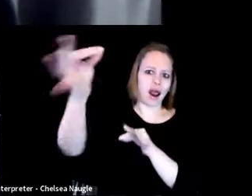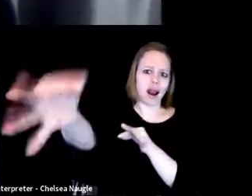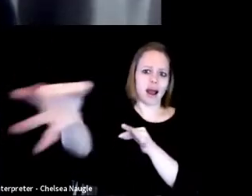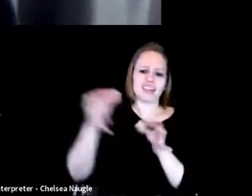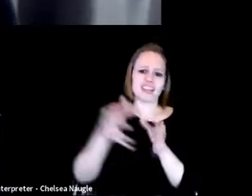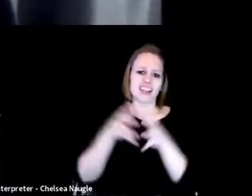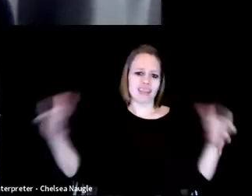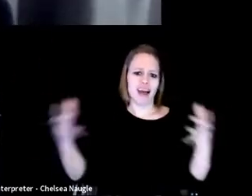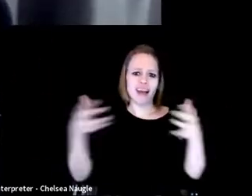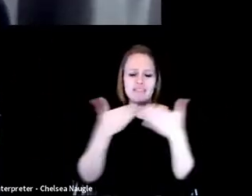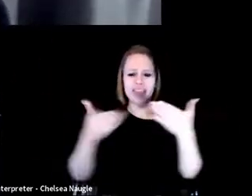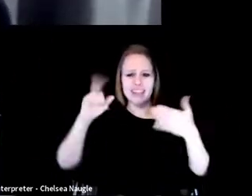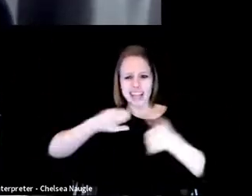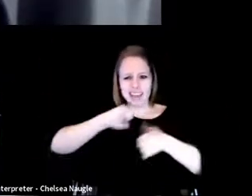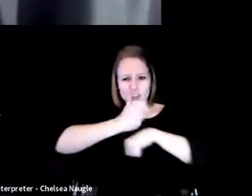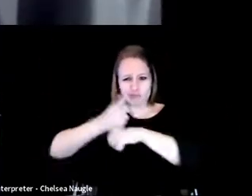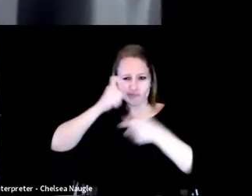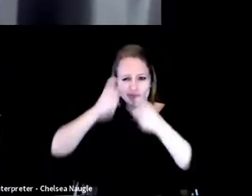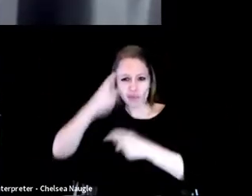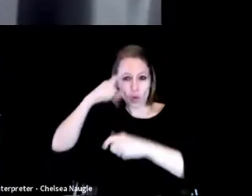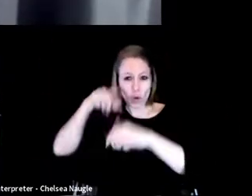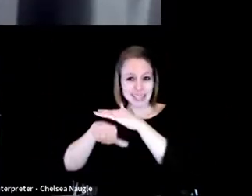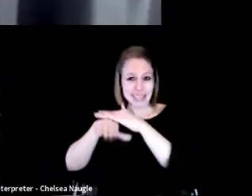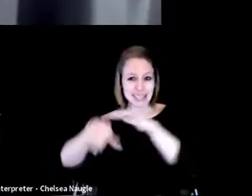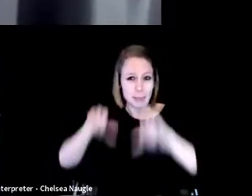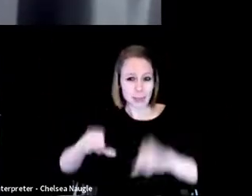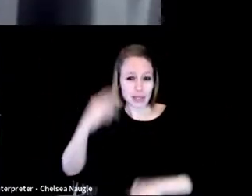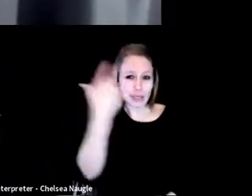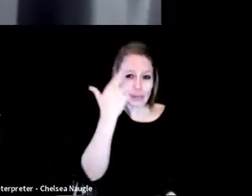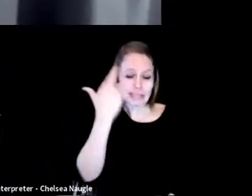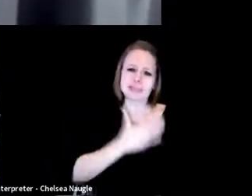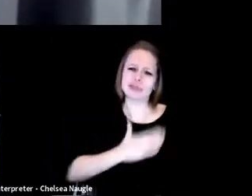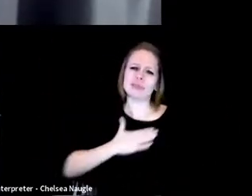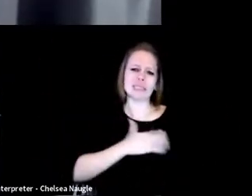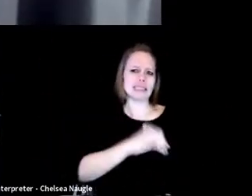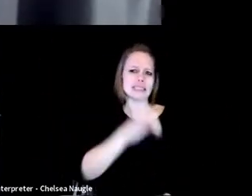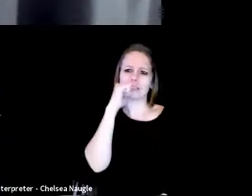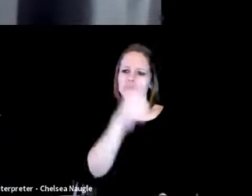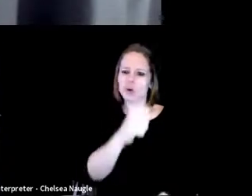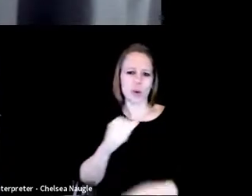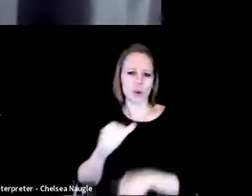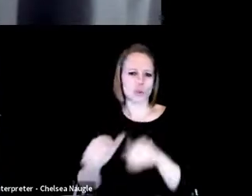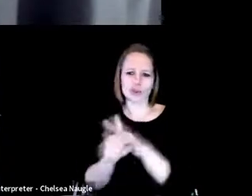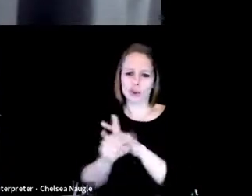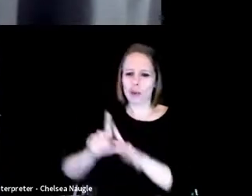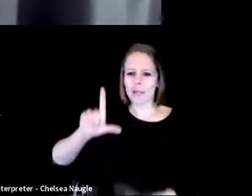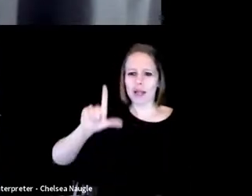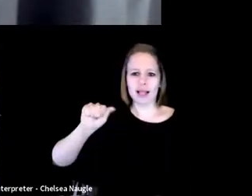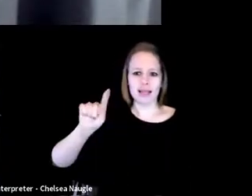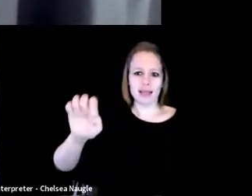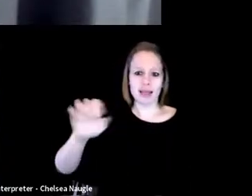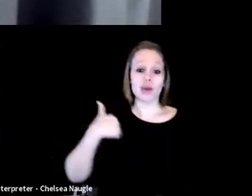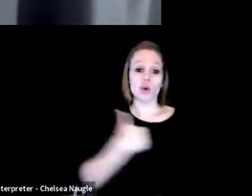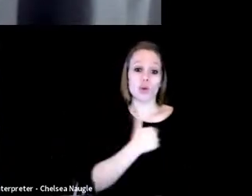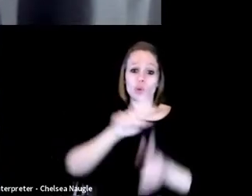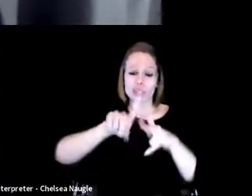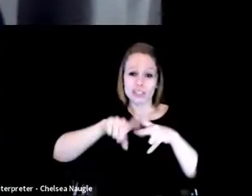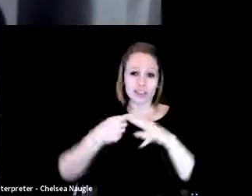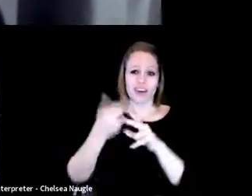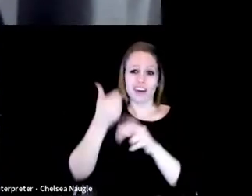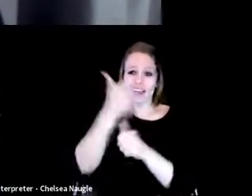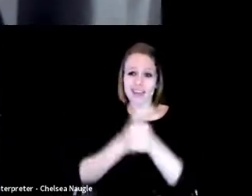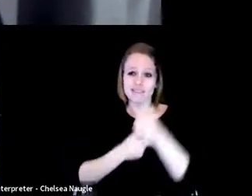accessibility has to be done on them. So please don't miss out if you can. Try and be here. We start every single